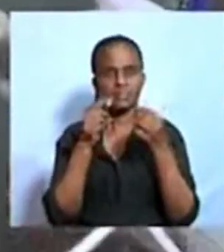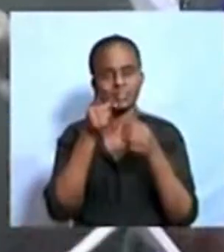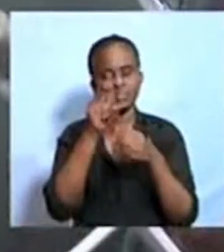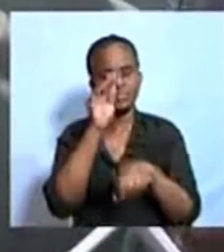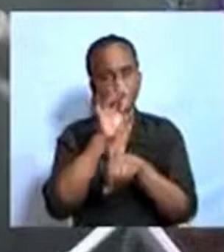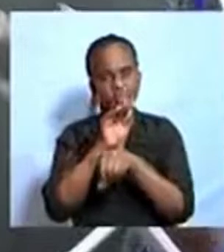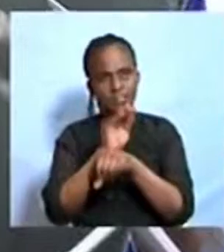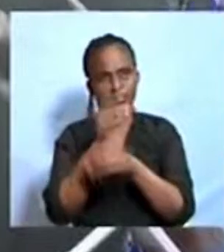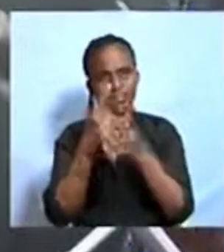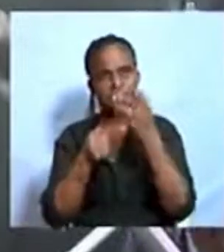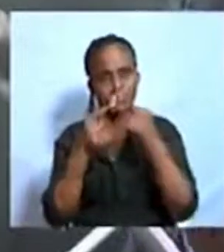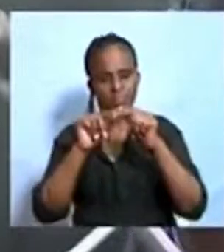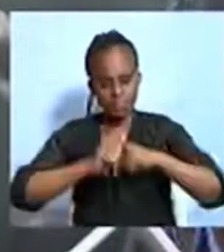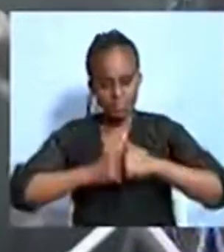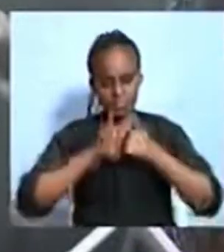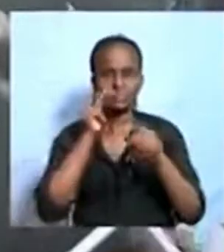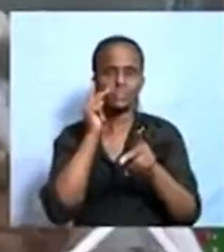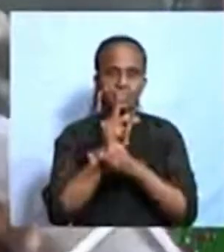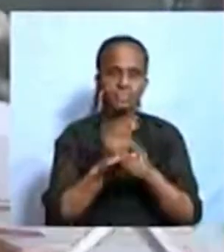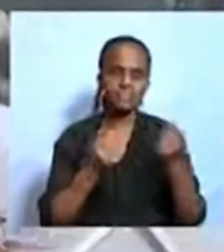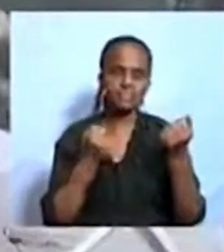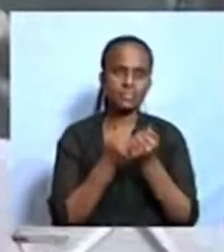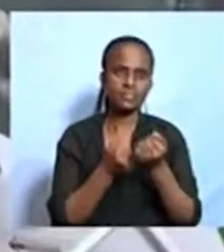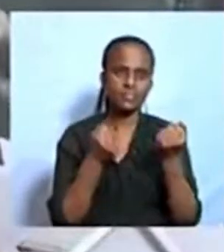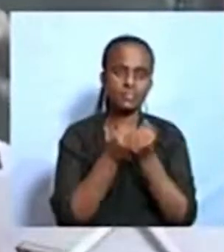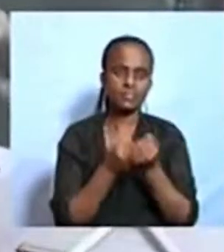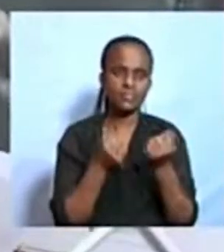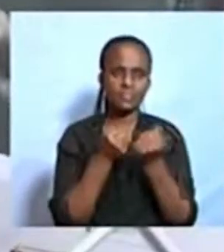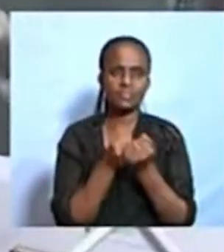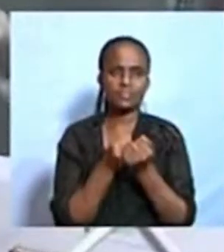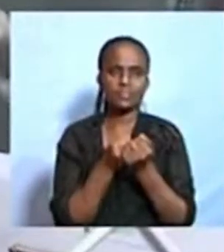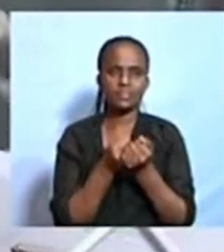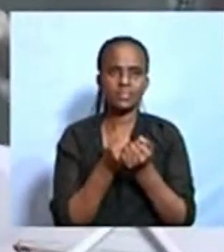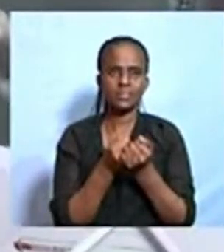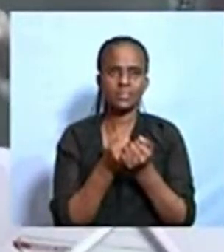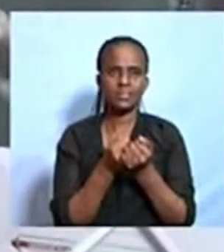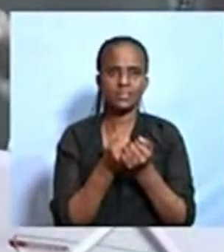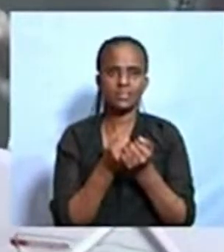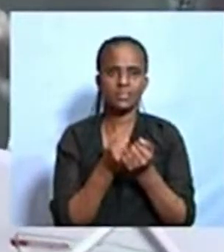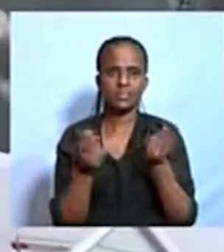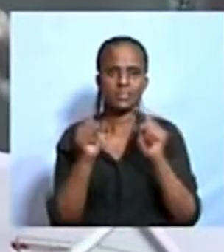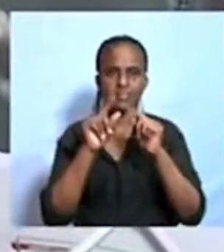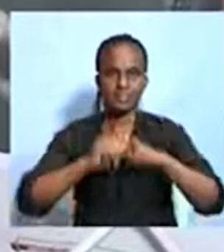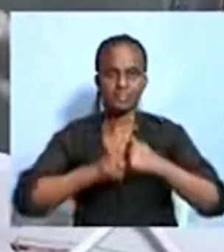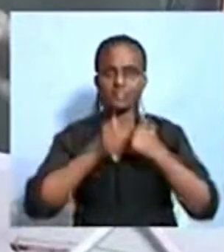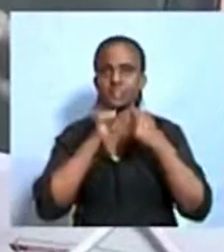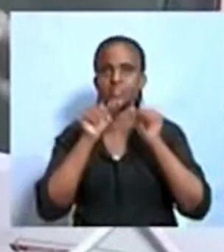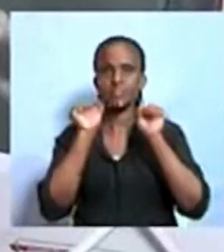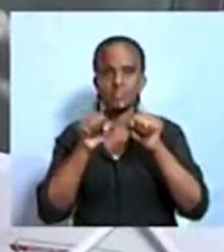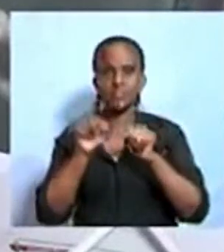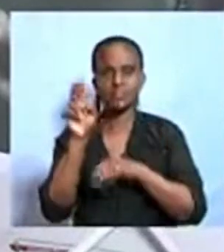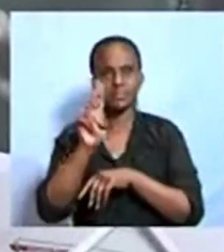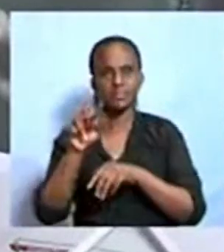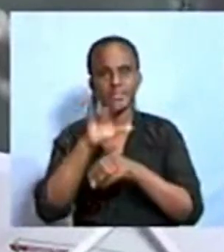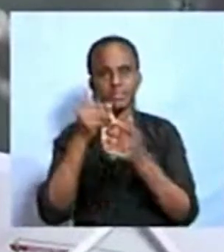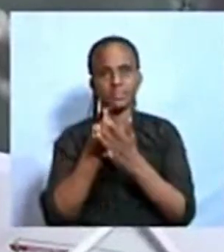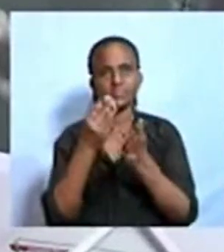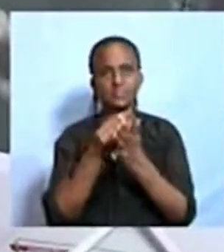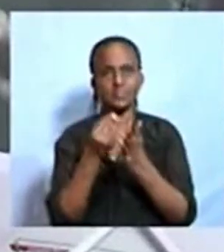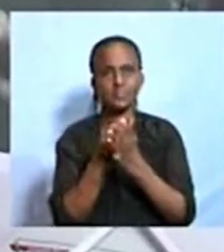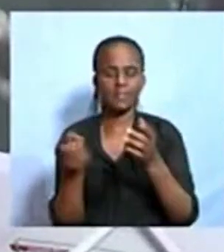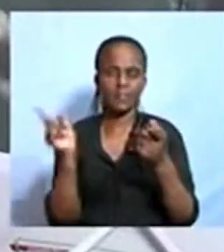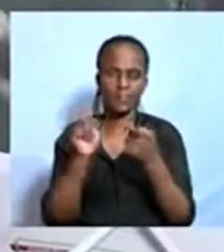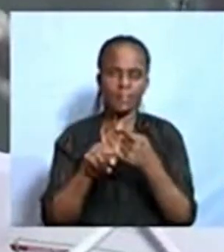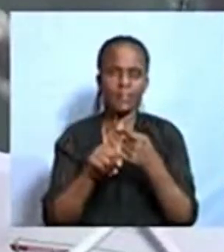what happens. Should we keep funding when we are not able to absorb all the funds, and yet we